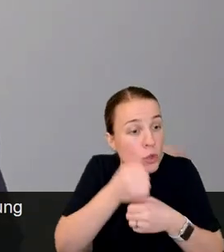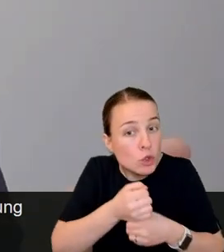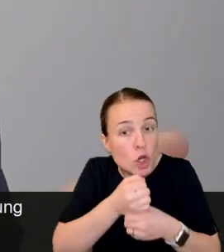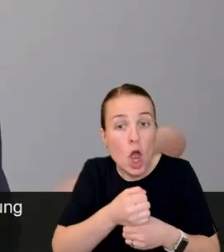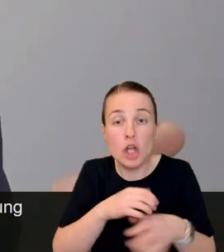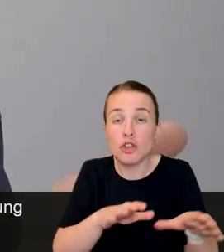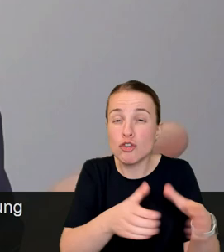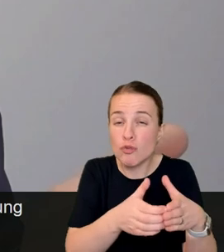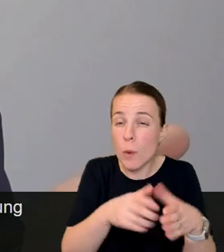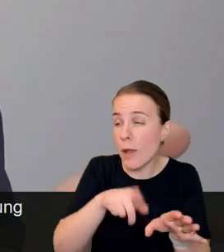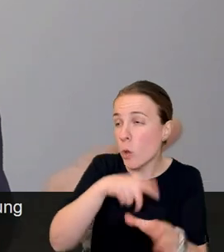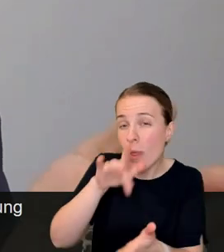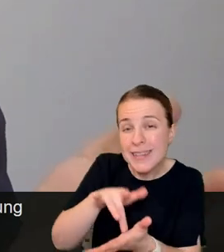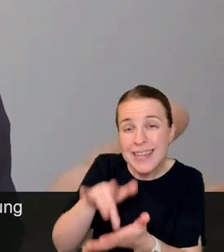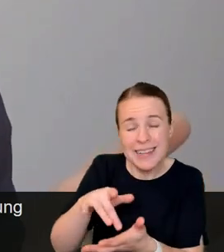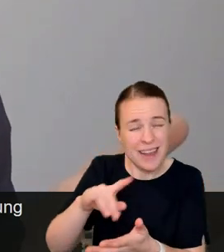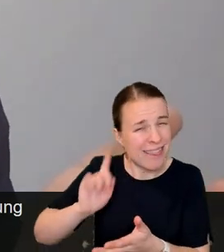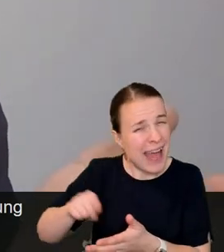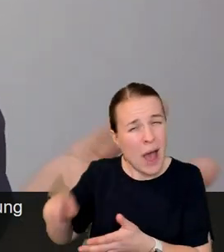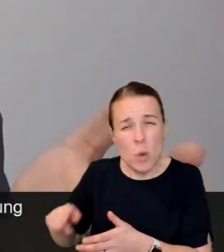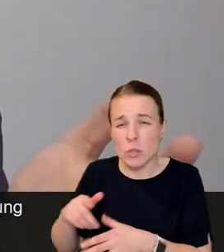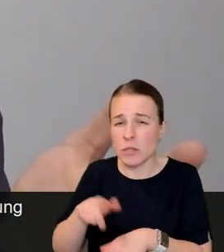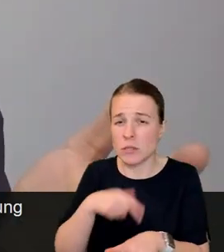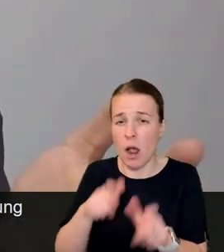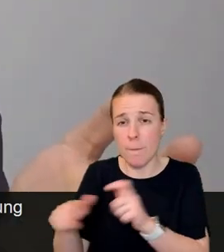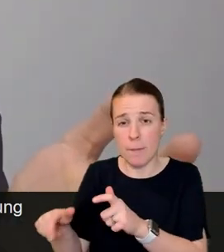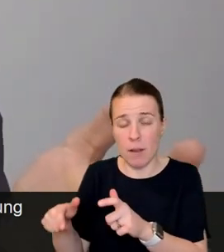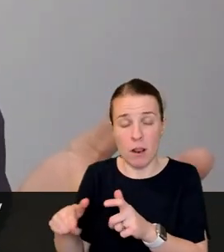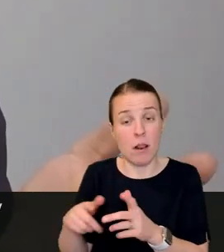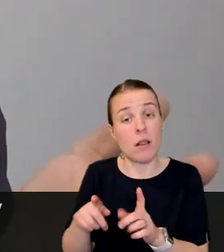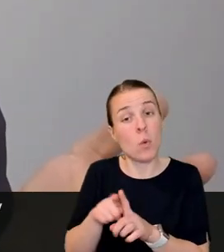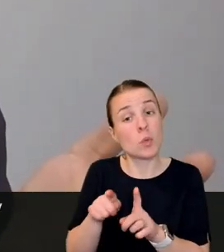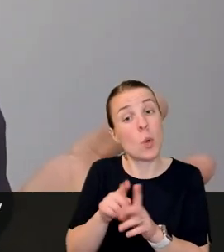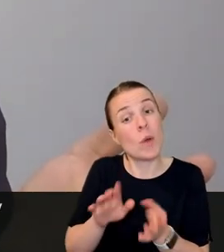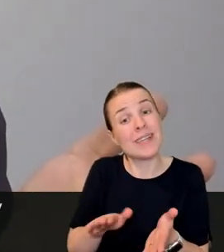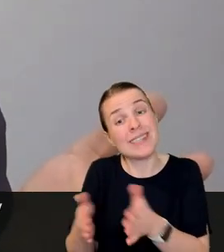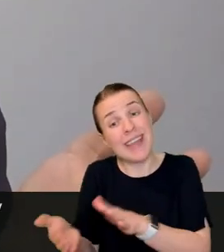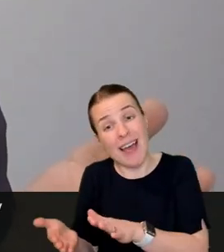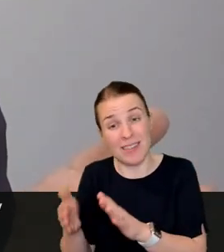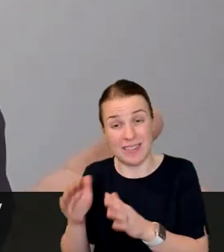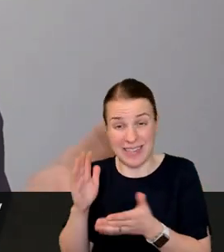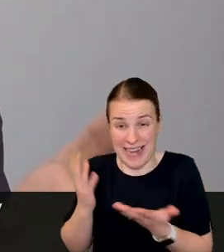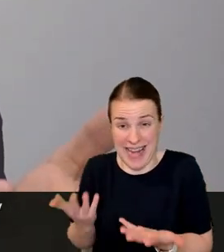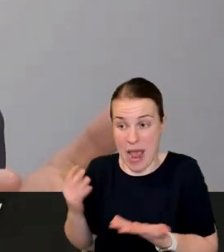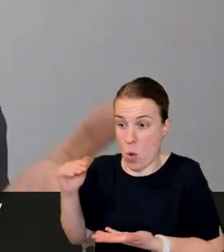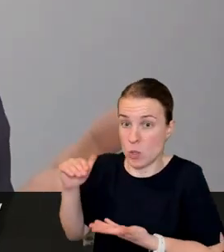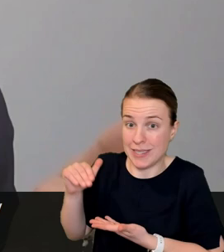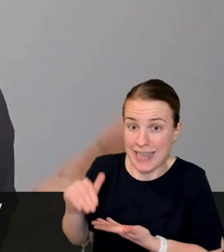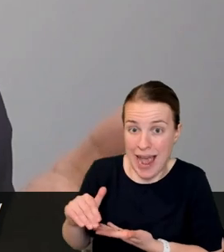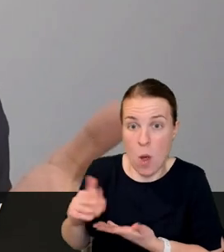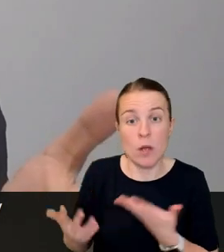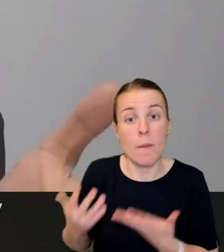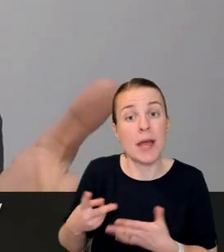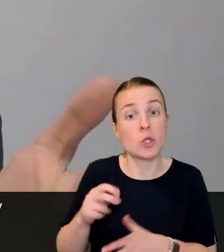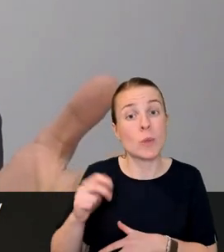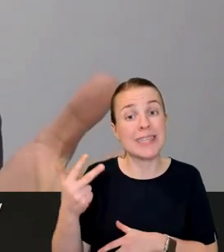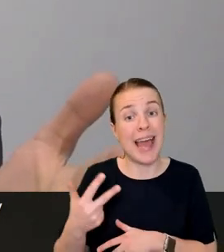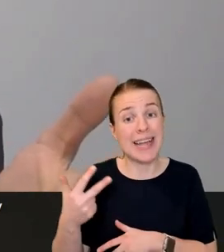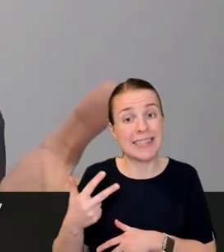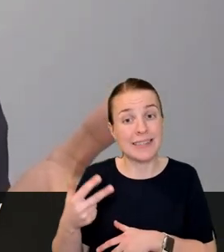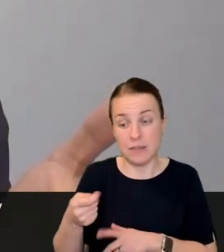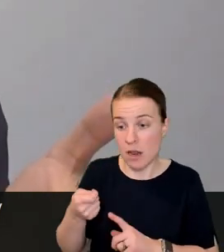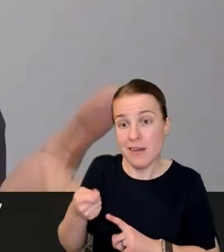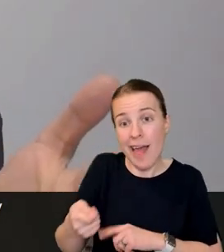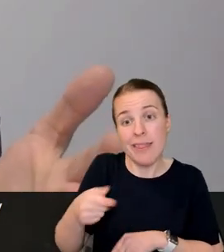news. Homicides down compared to the peak in April 2018 by 20%. Knife crime down by more